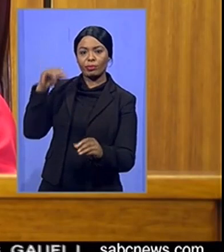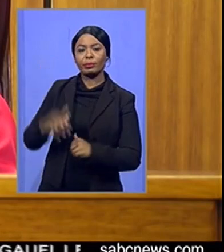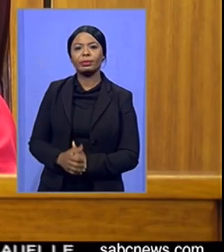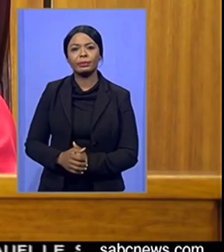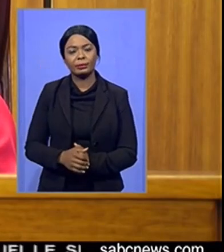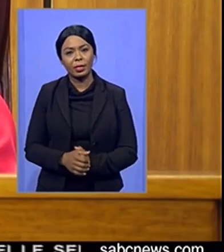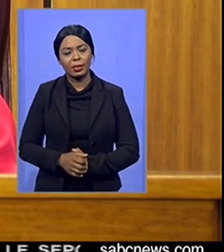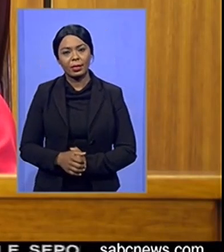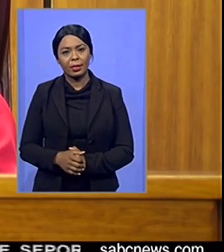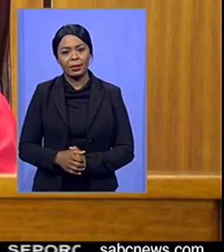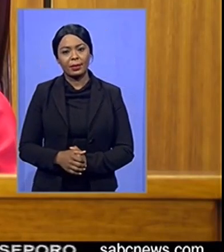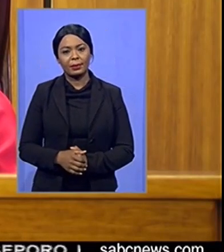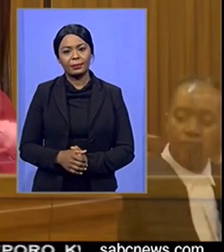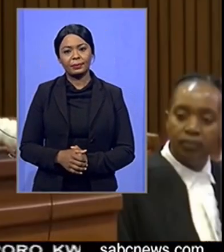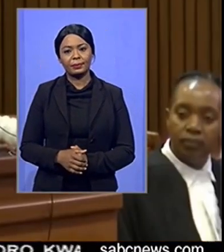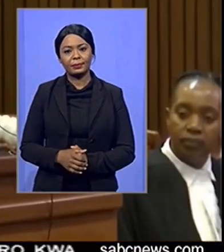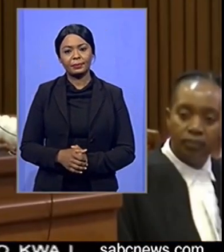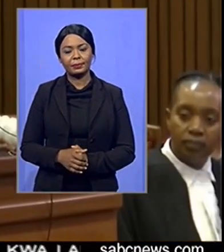Well excused.